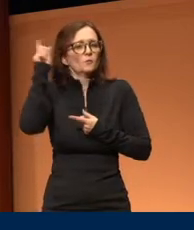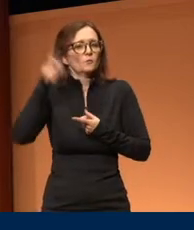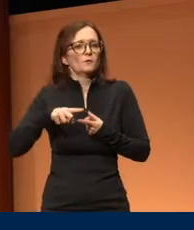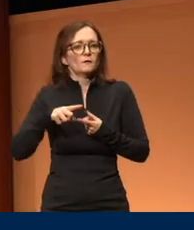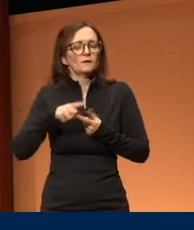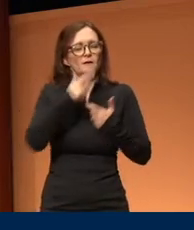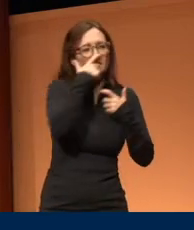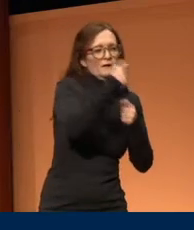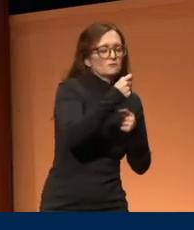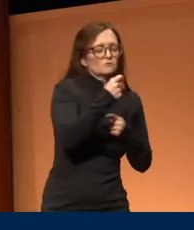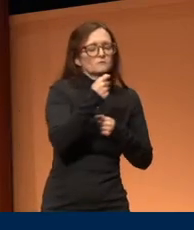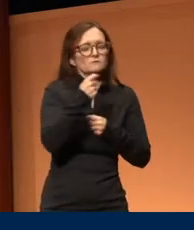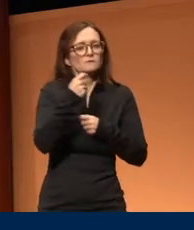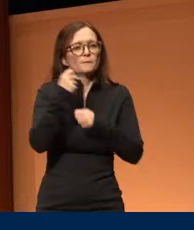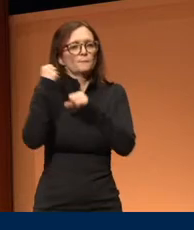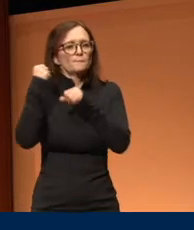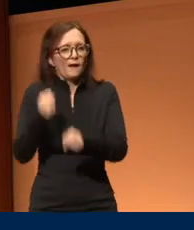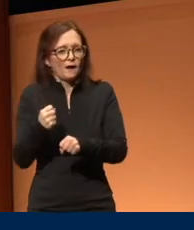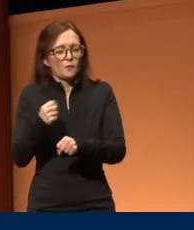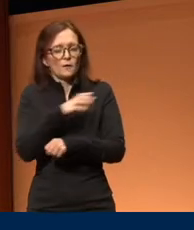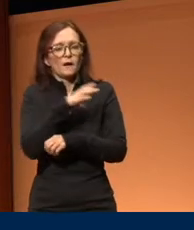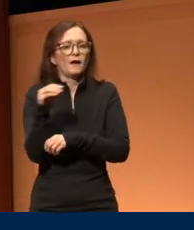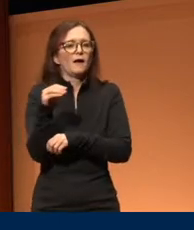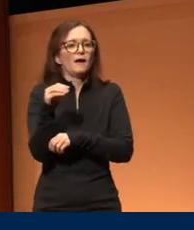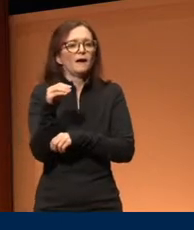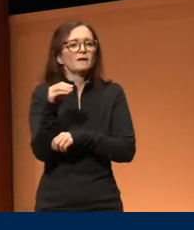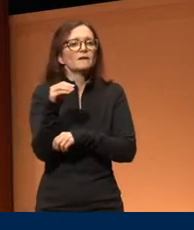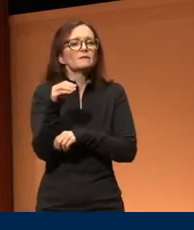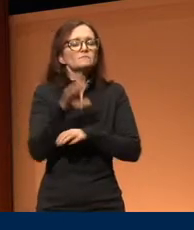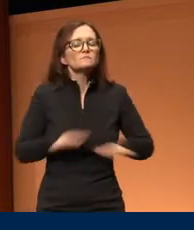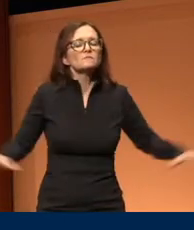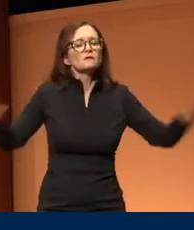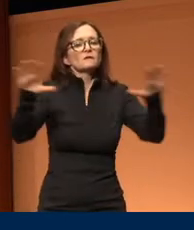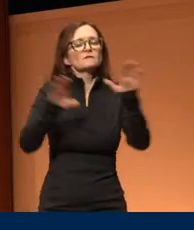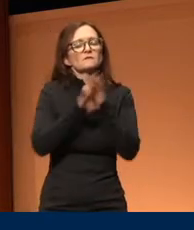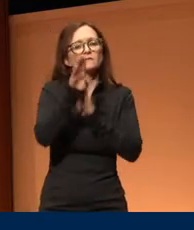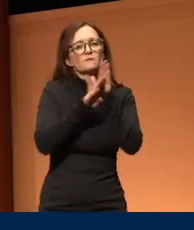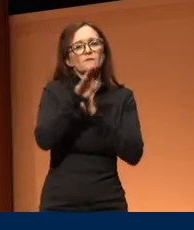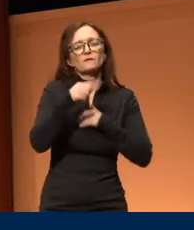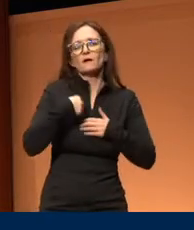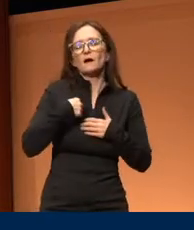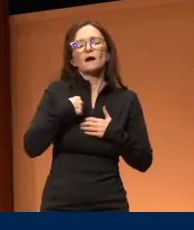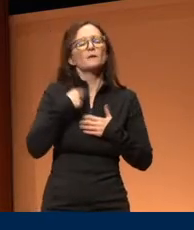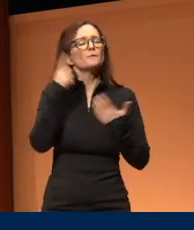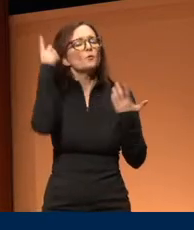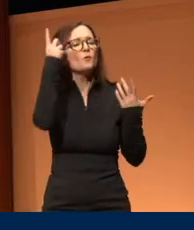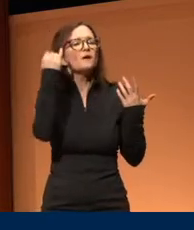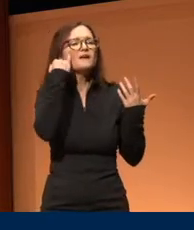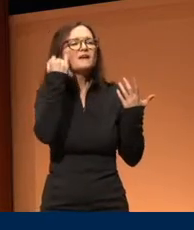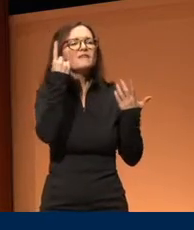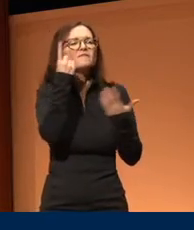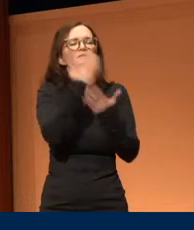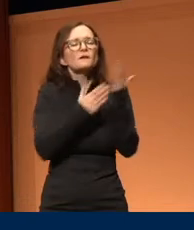interest and power, and instead focus on epistemic and emotive elements. I wonder, though, if there isn't a way for